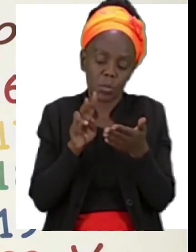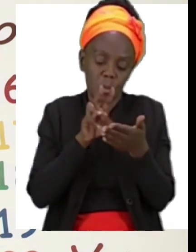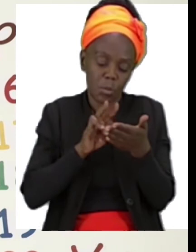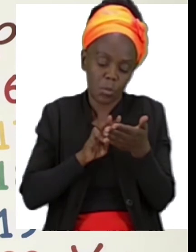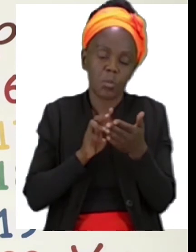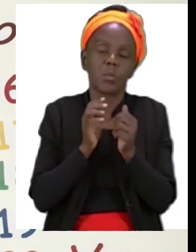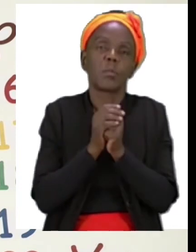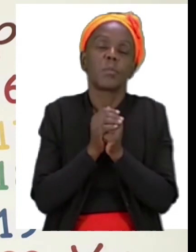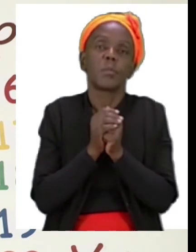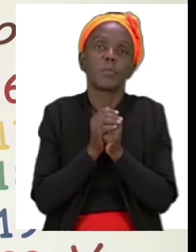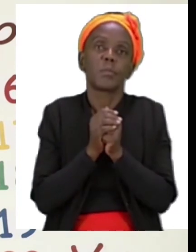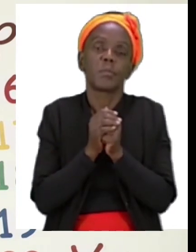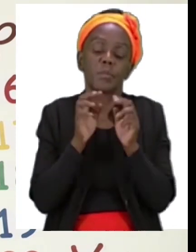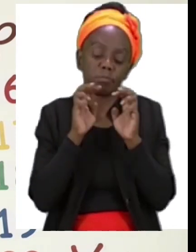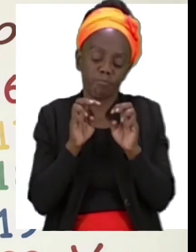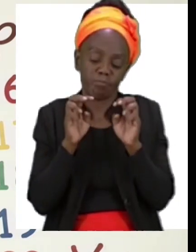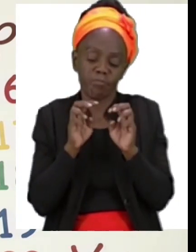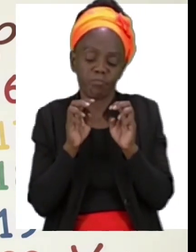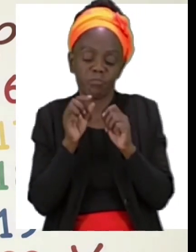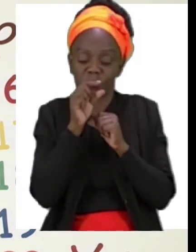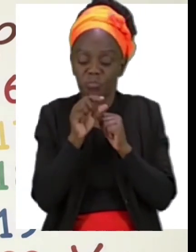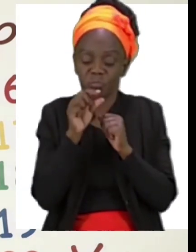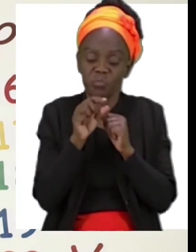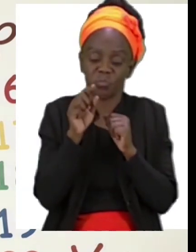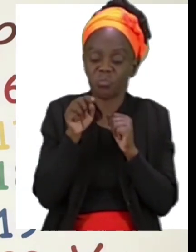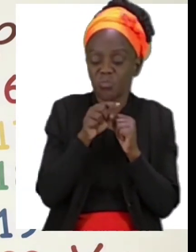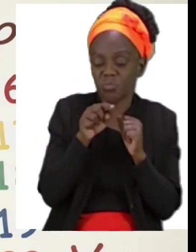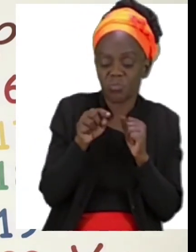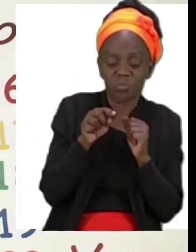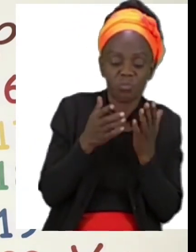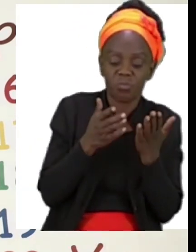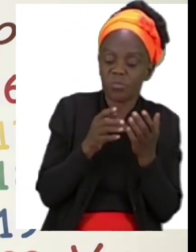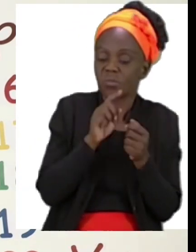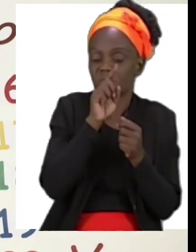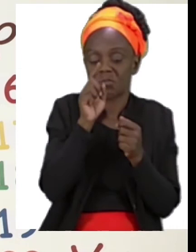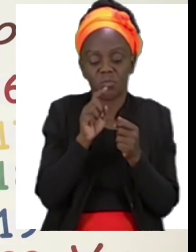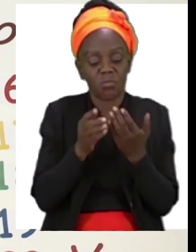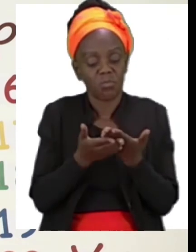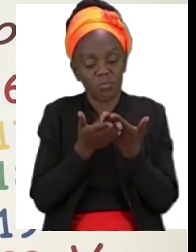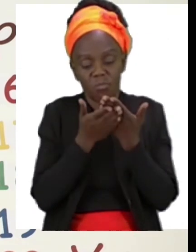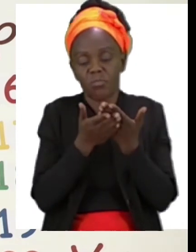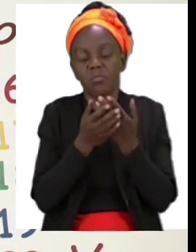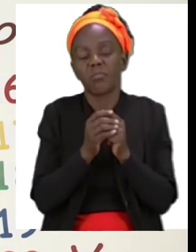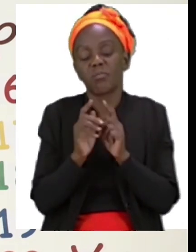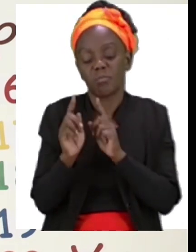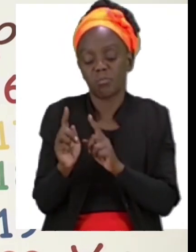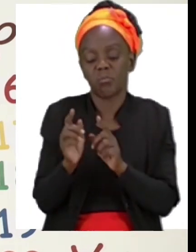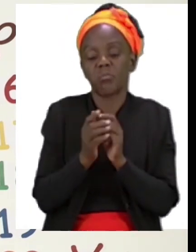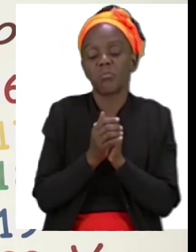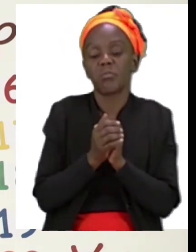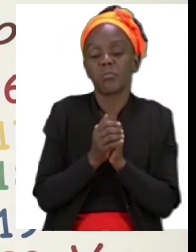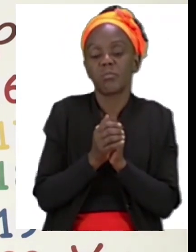done. Check your spellings, and if you need a little help, it's okay to ask from your teacher or